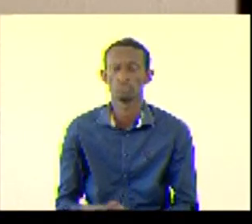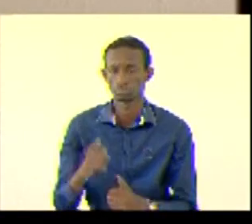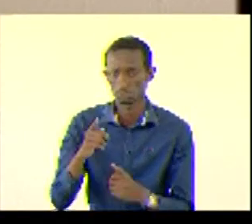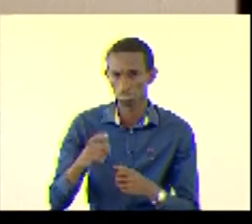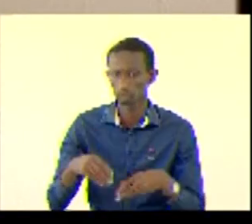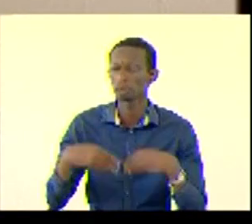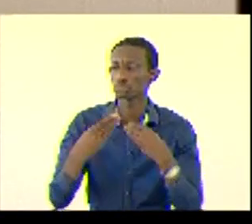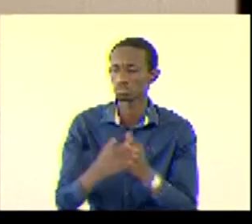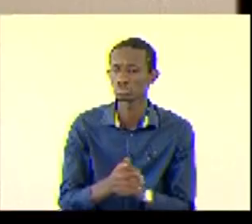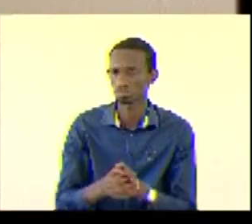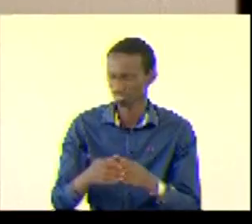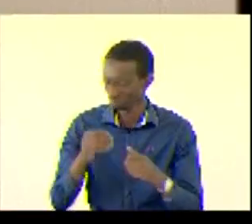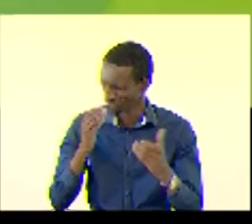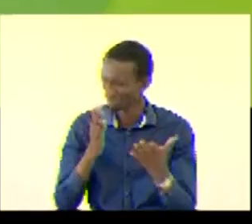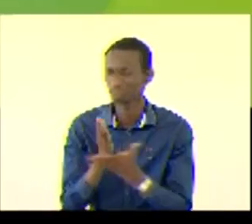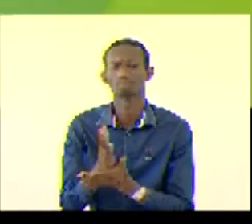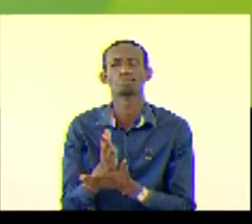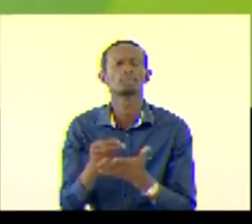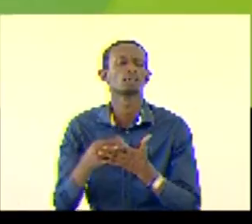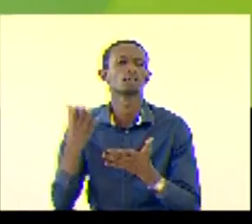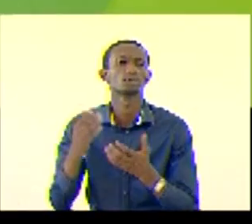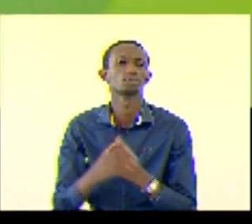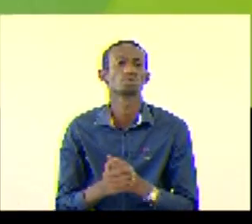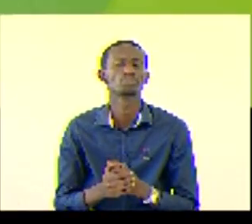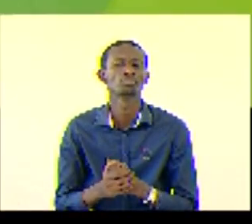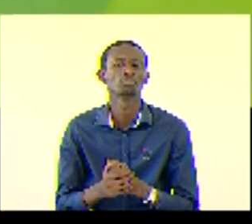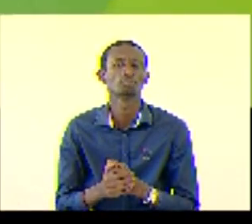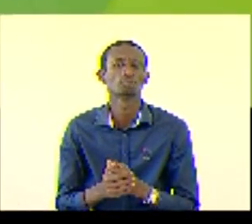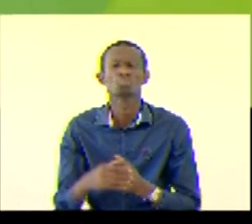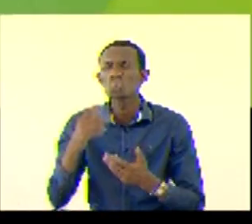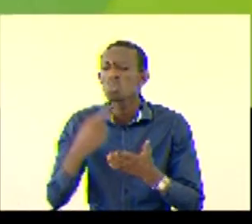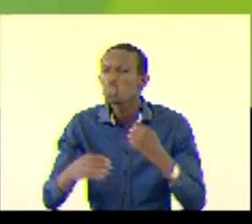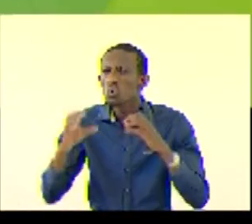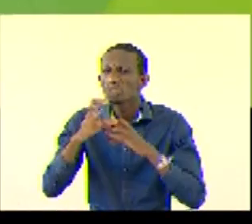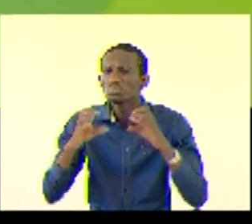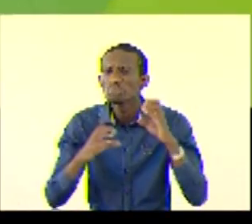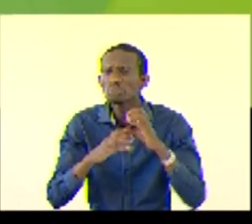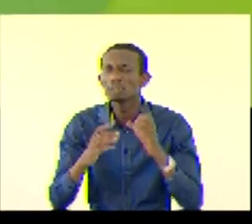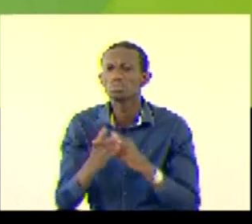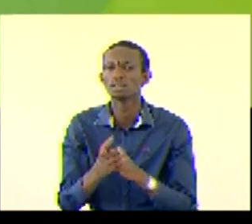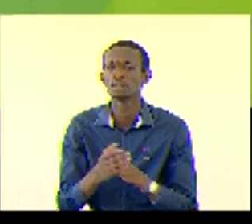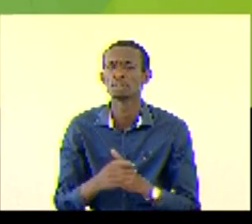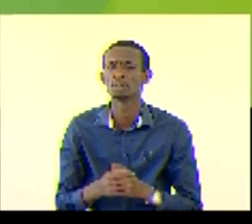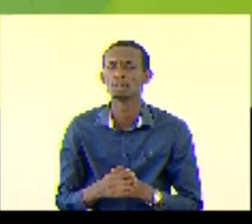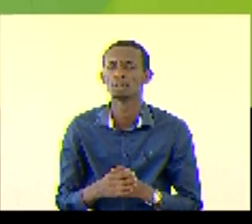you the correct values. What chemicals are present in the flask after 90 seconds?